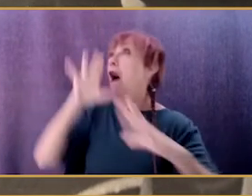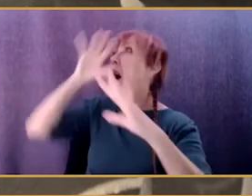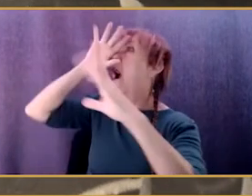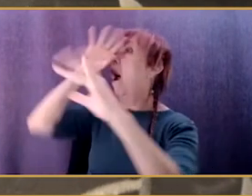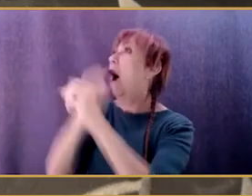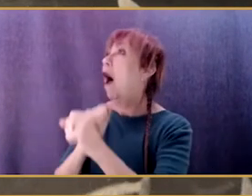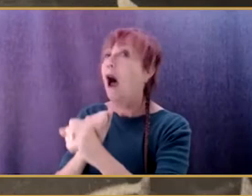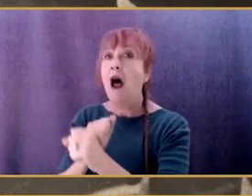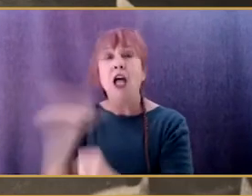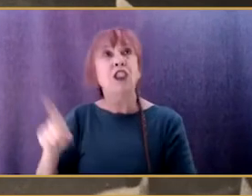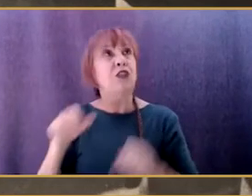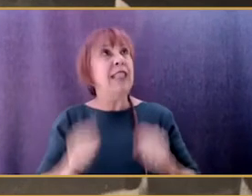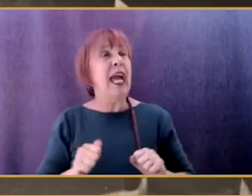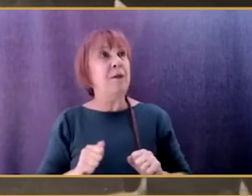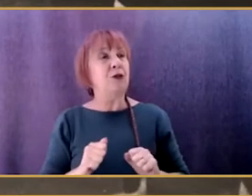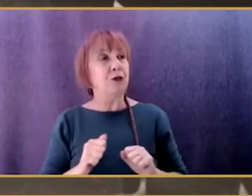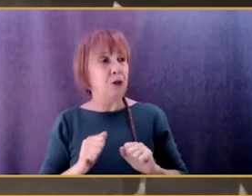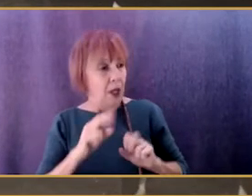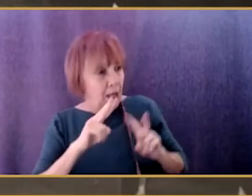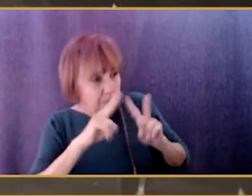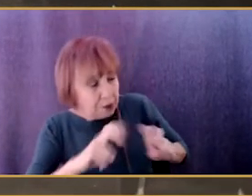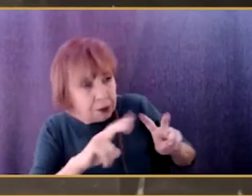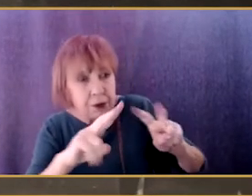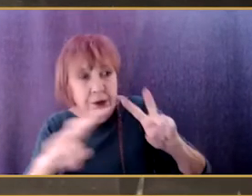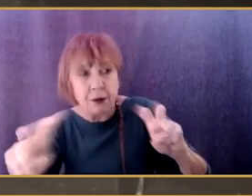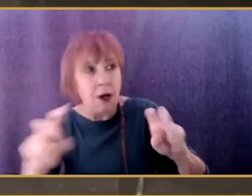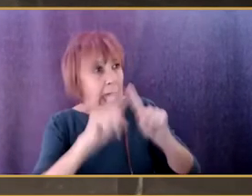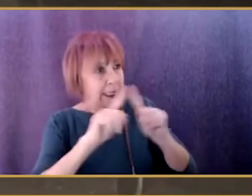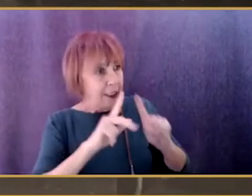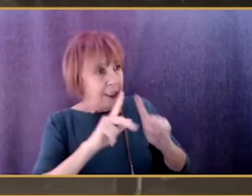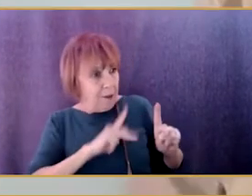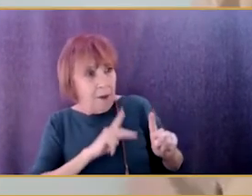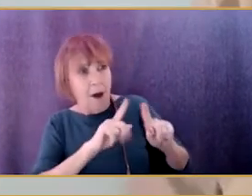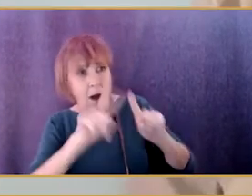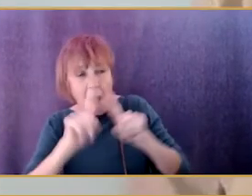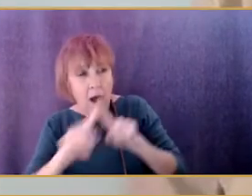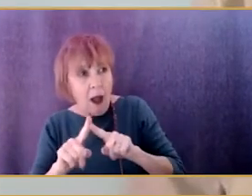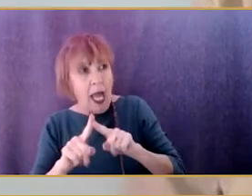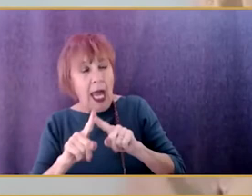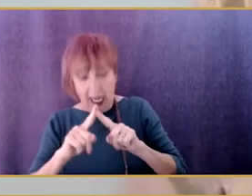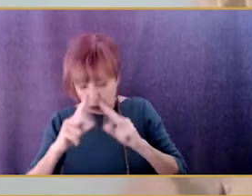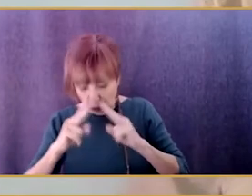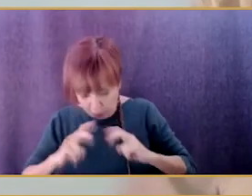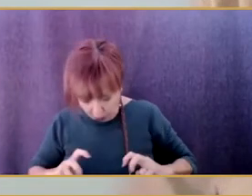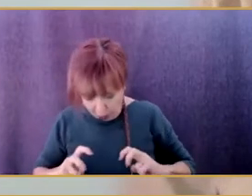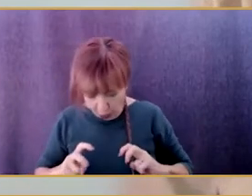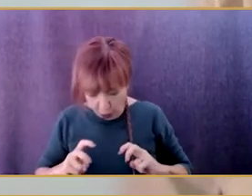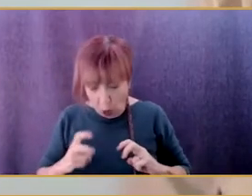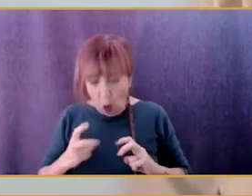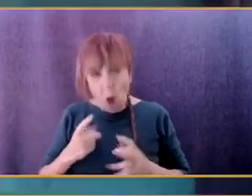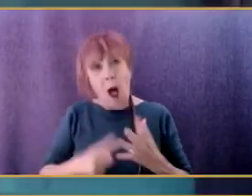reach into different personas See into the core of what really makes America and human